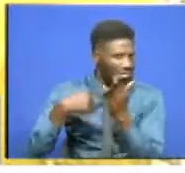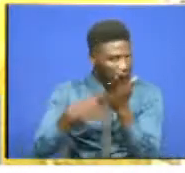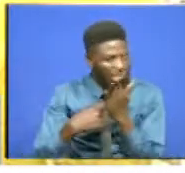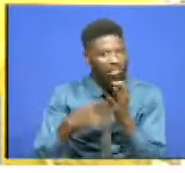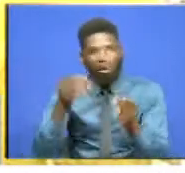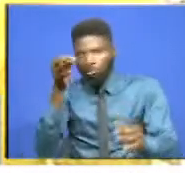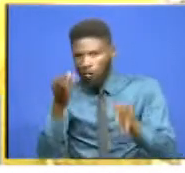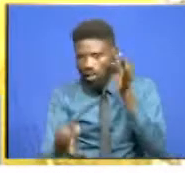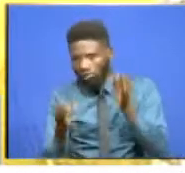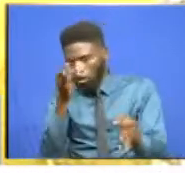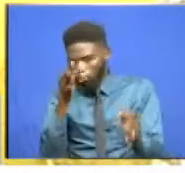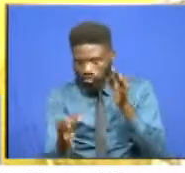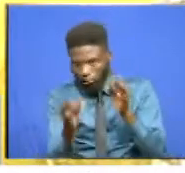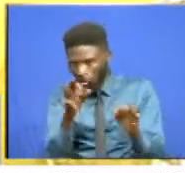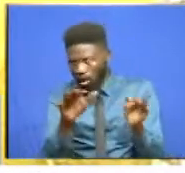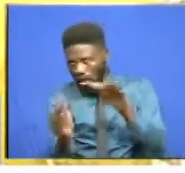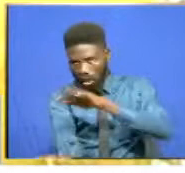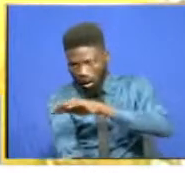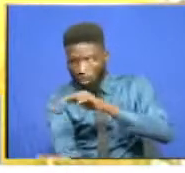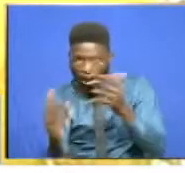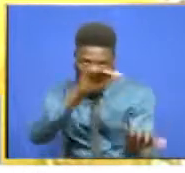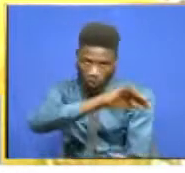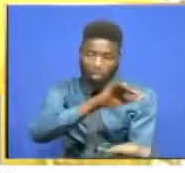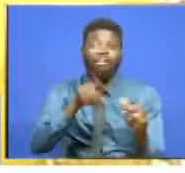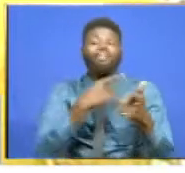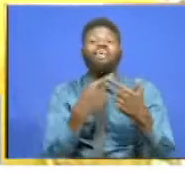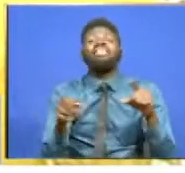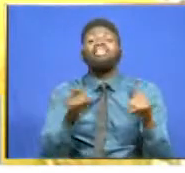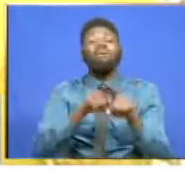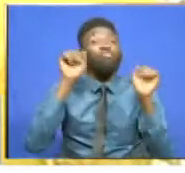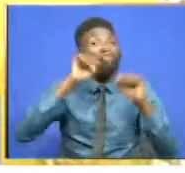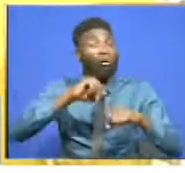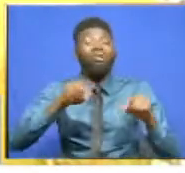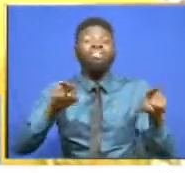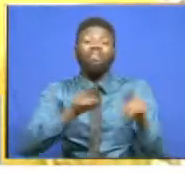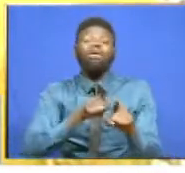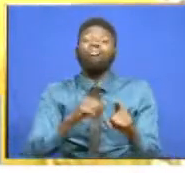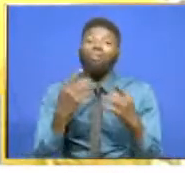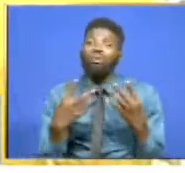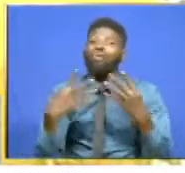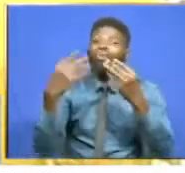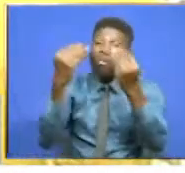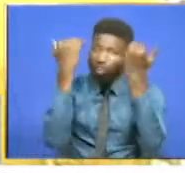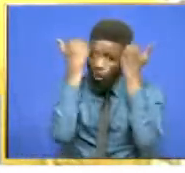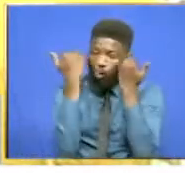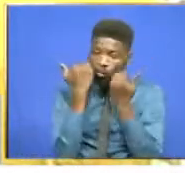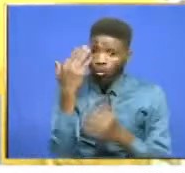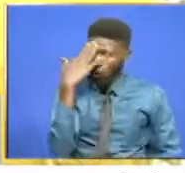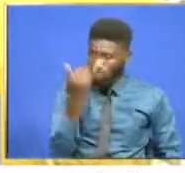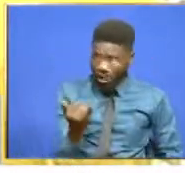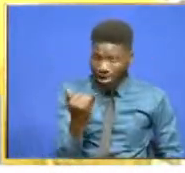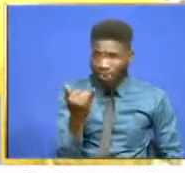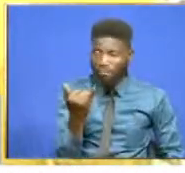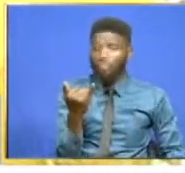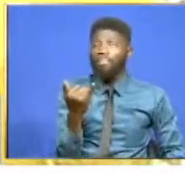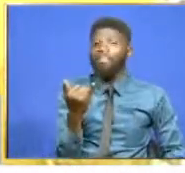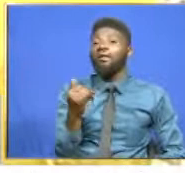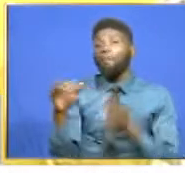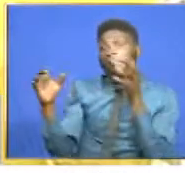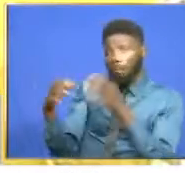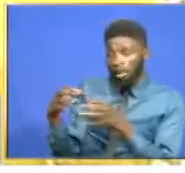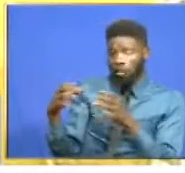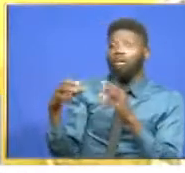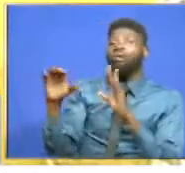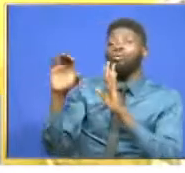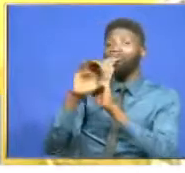and therefore, they even have an possibility to go to court. Because the party constitution is subject to the national constitution and subject to national